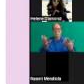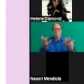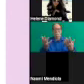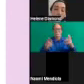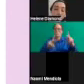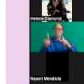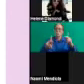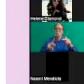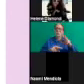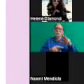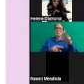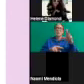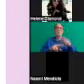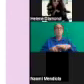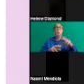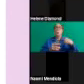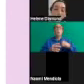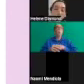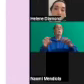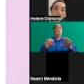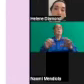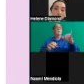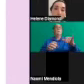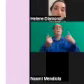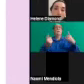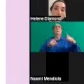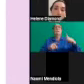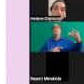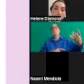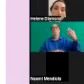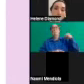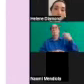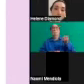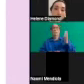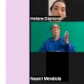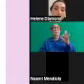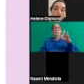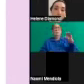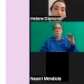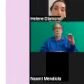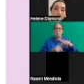sitting on their laurels in this came out in 1990, great, and then it never went anywhere.